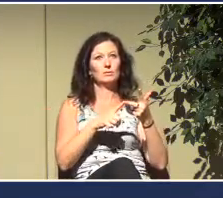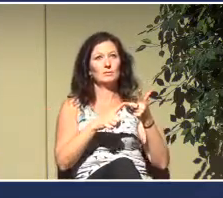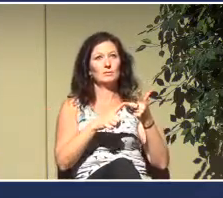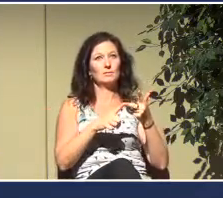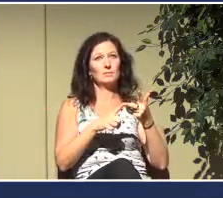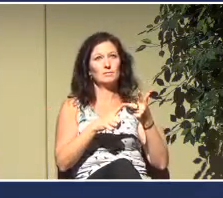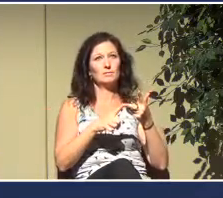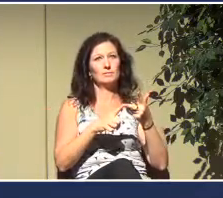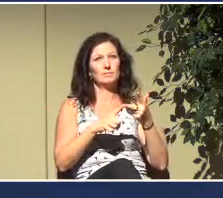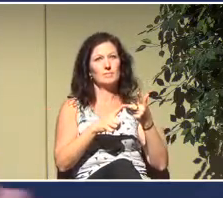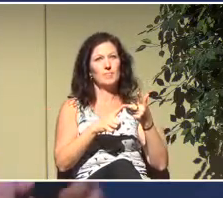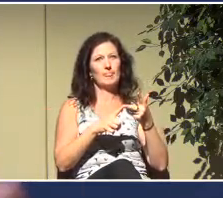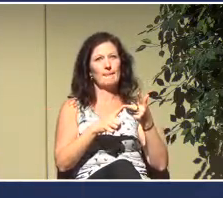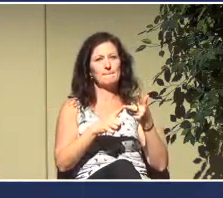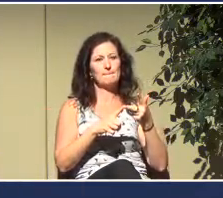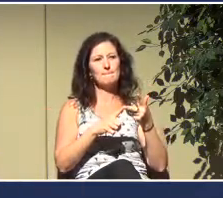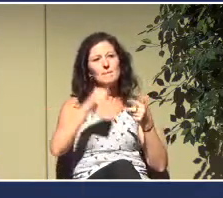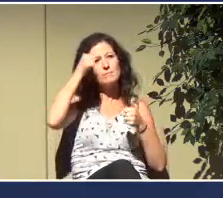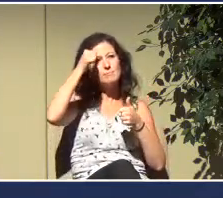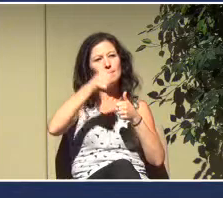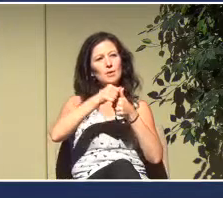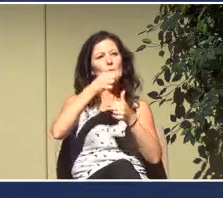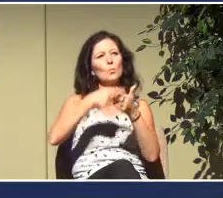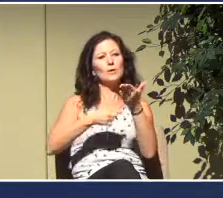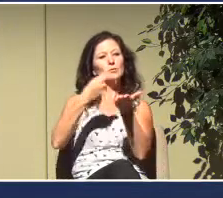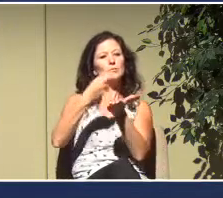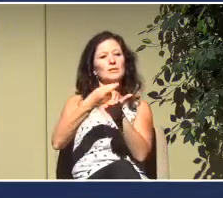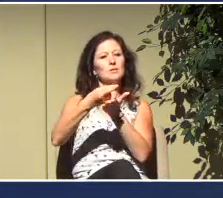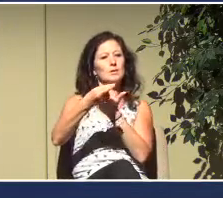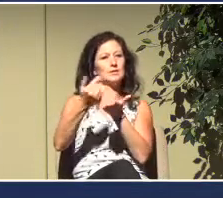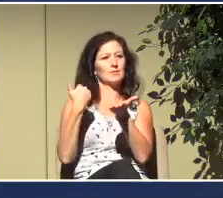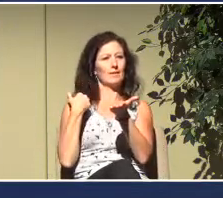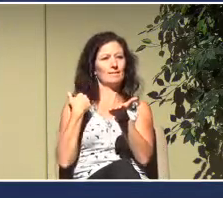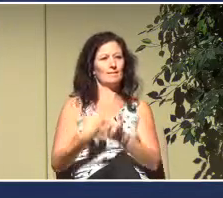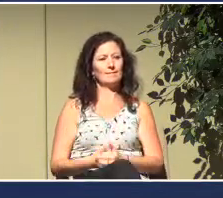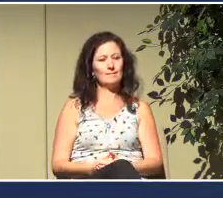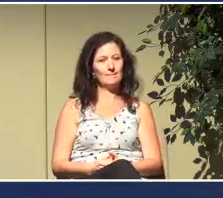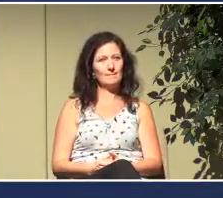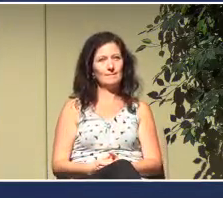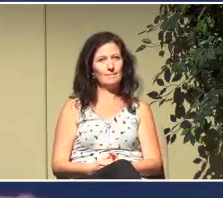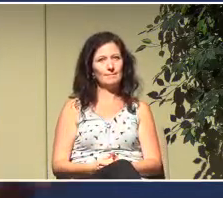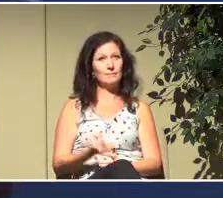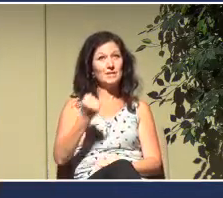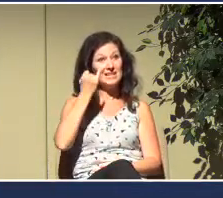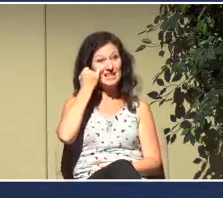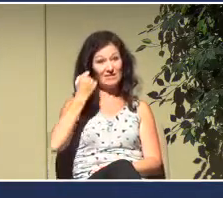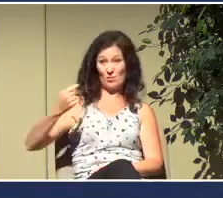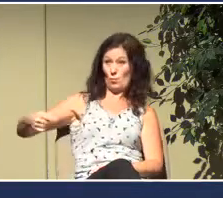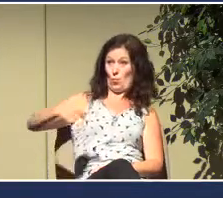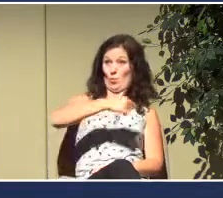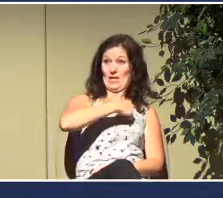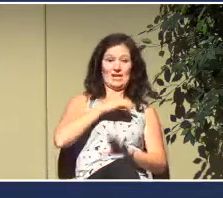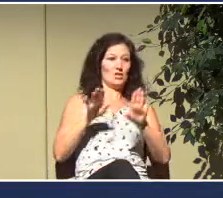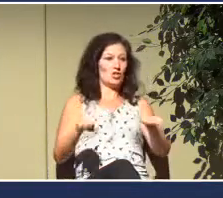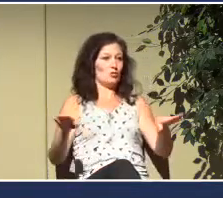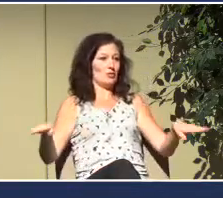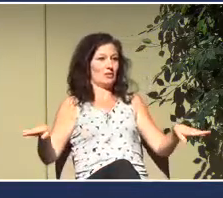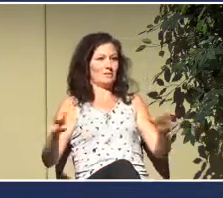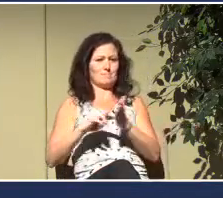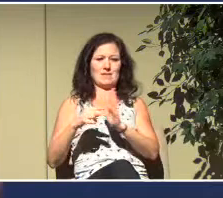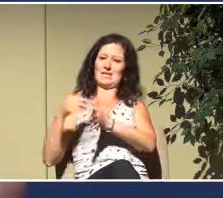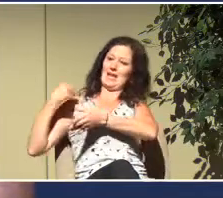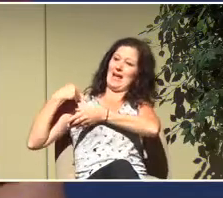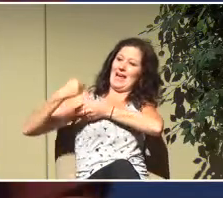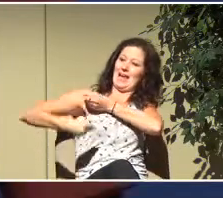we need to remember whose resources we have. Verse 17, if we are children, then we are heirs, heirs of God